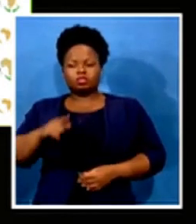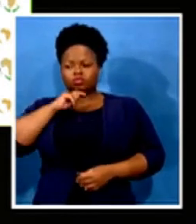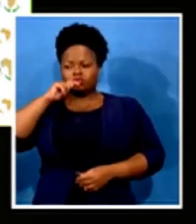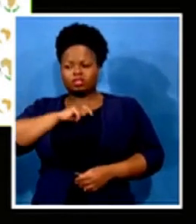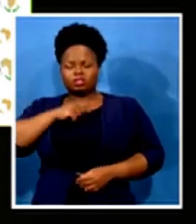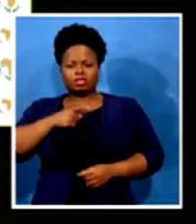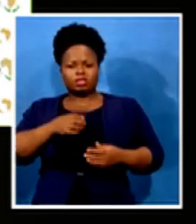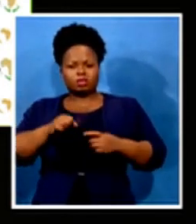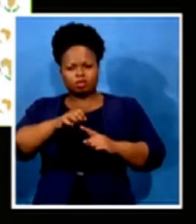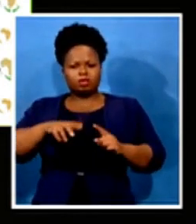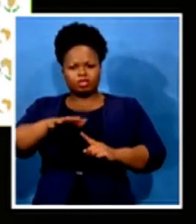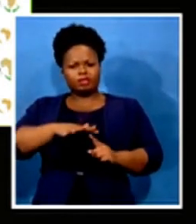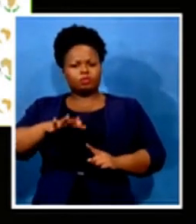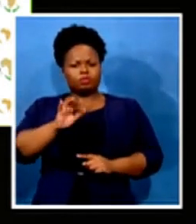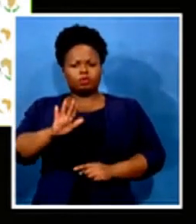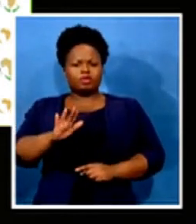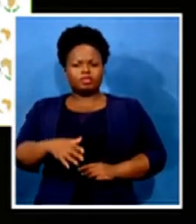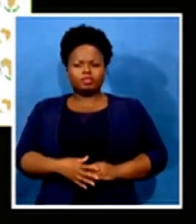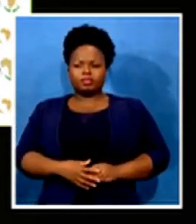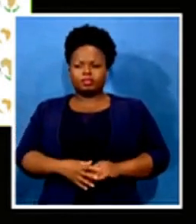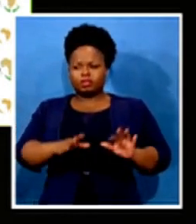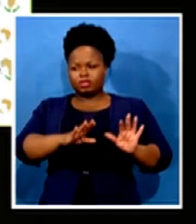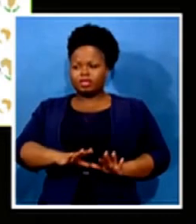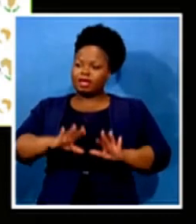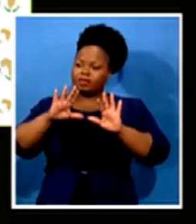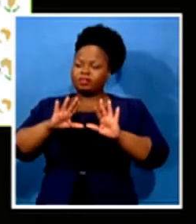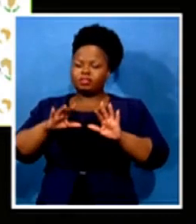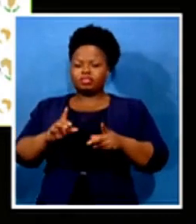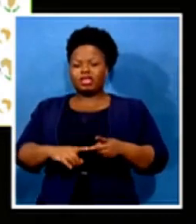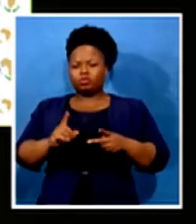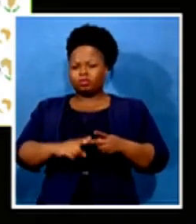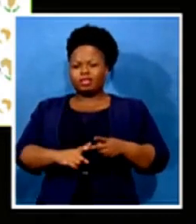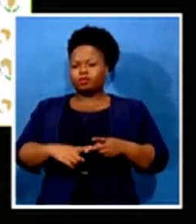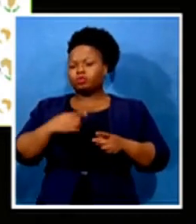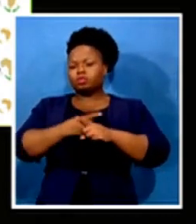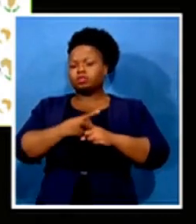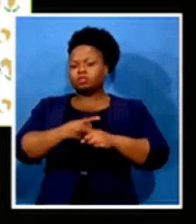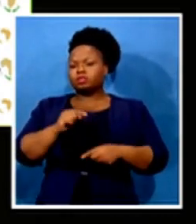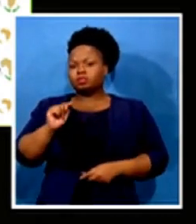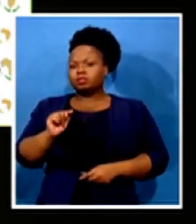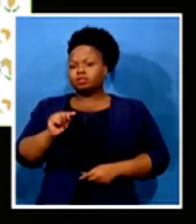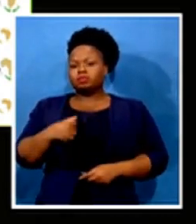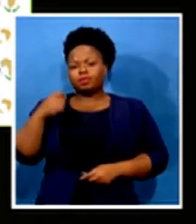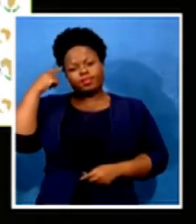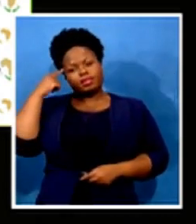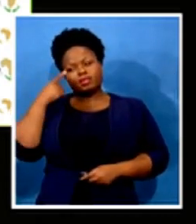a continent to begin to fight this pandemic. I think those are memorable lessons in